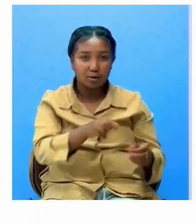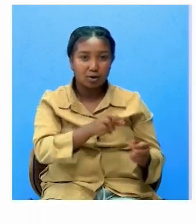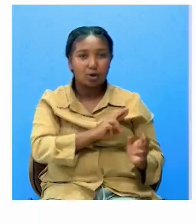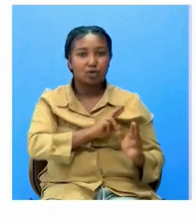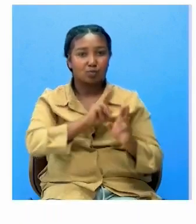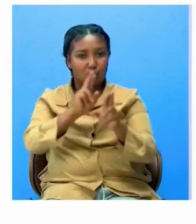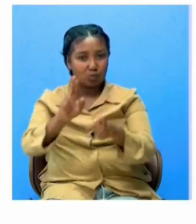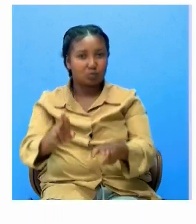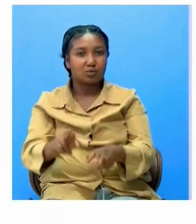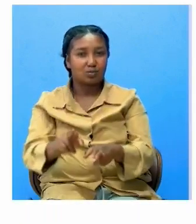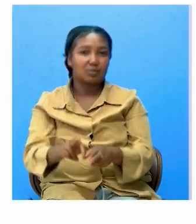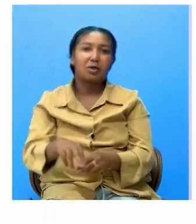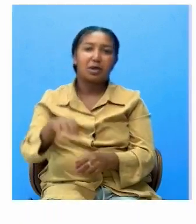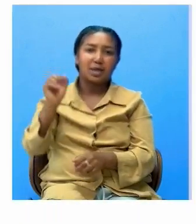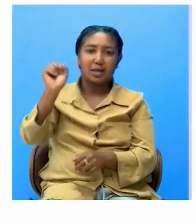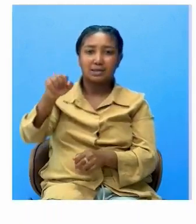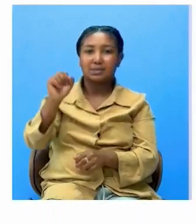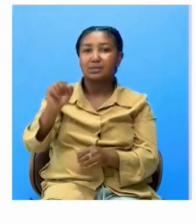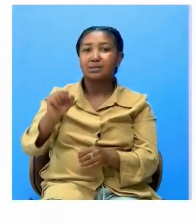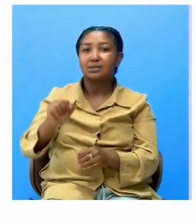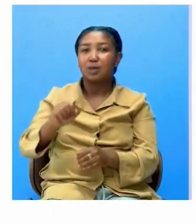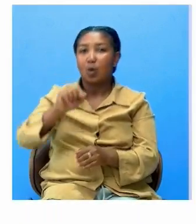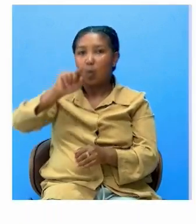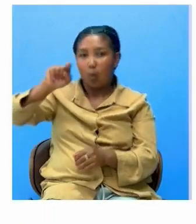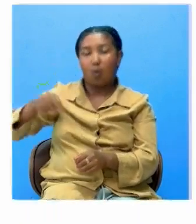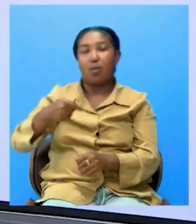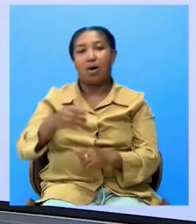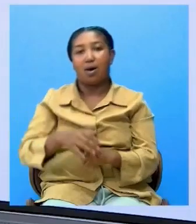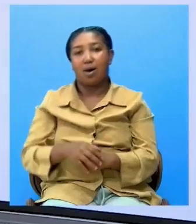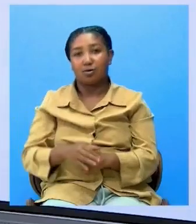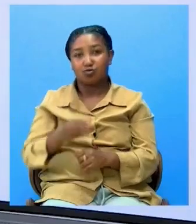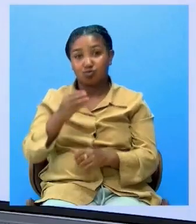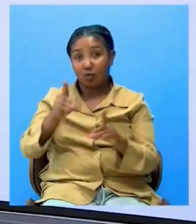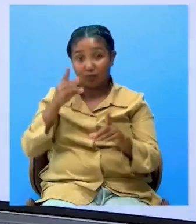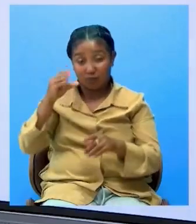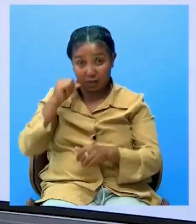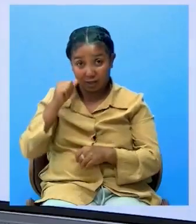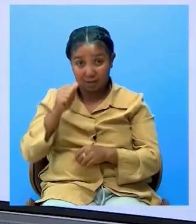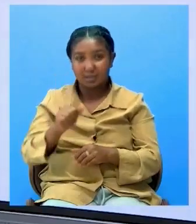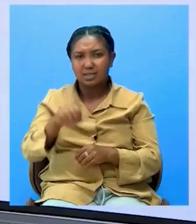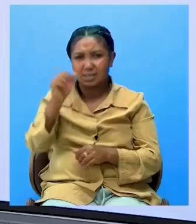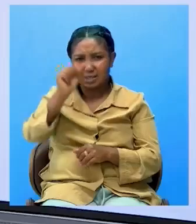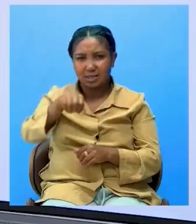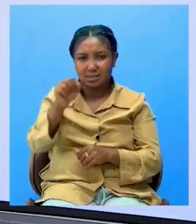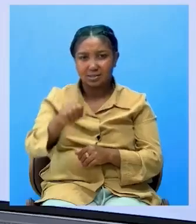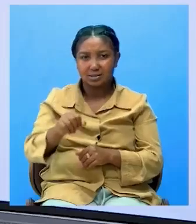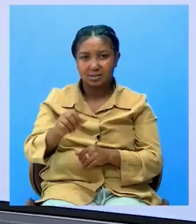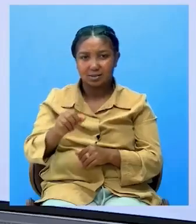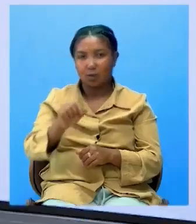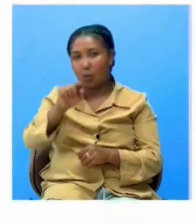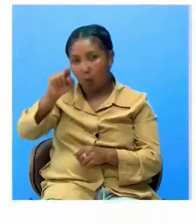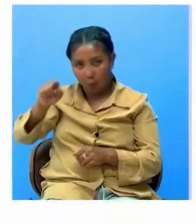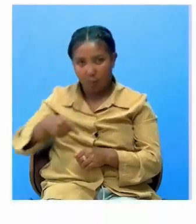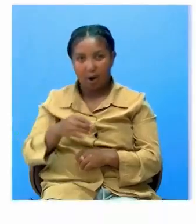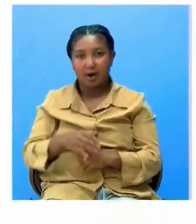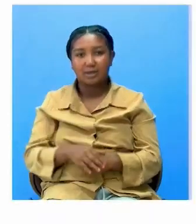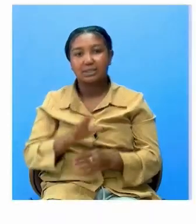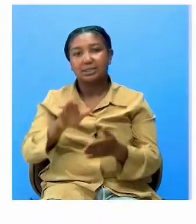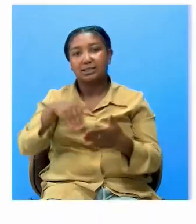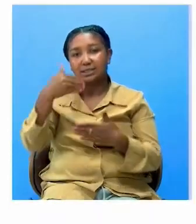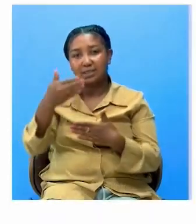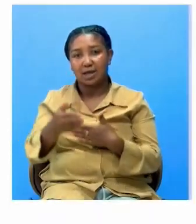say yes, then comma. Don't forget. Yes, comma.